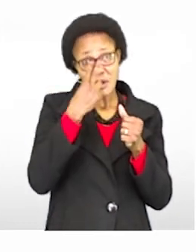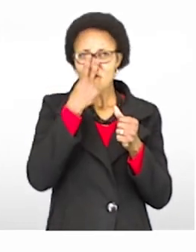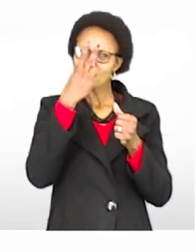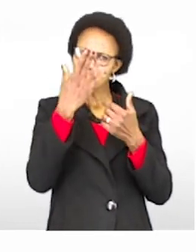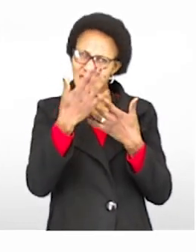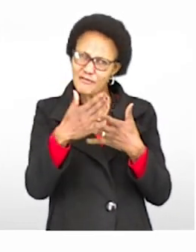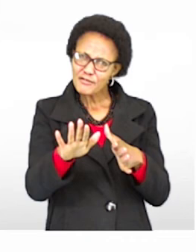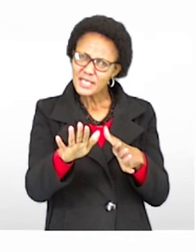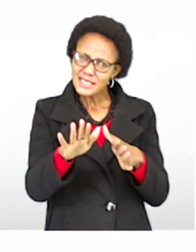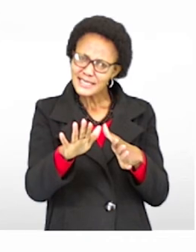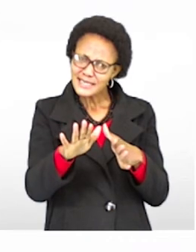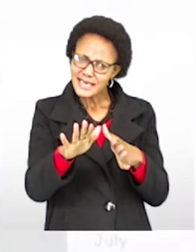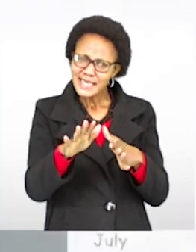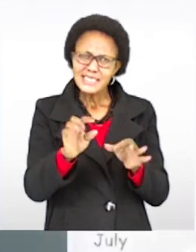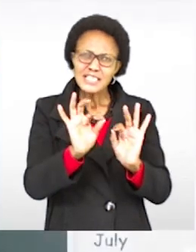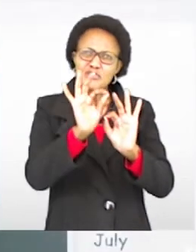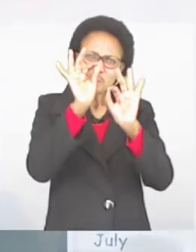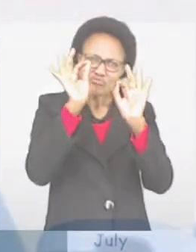is this my best work?